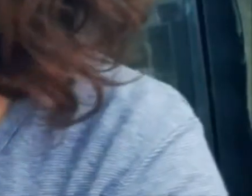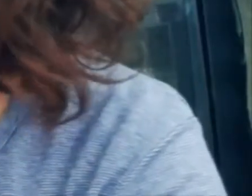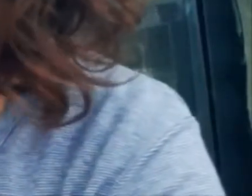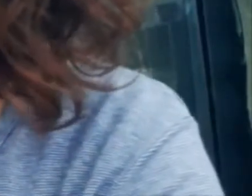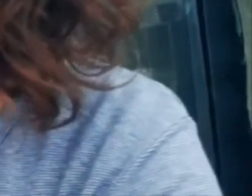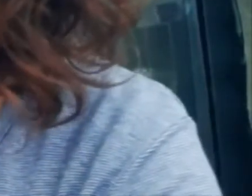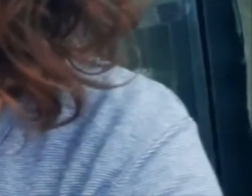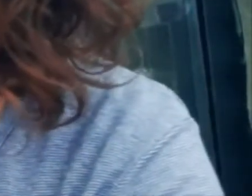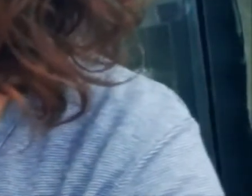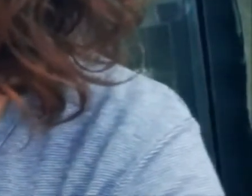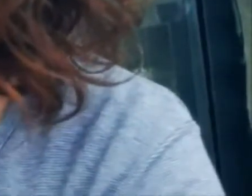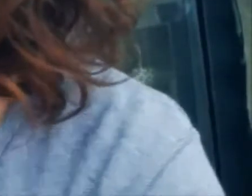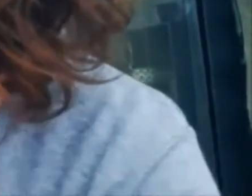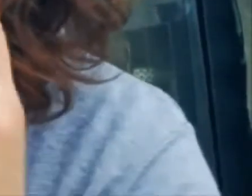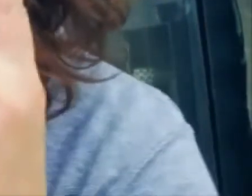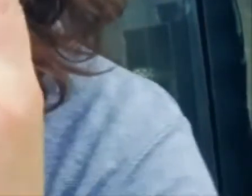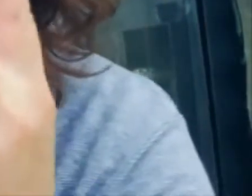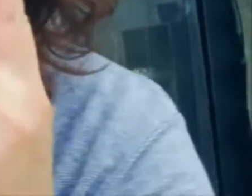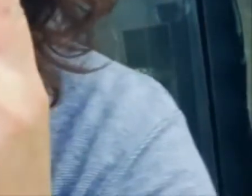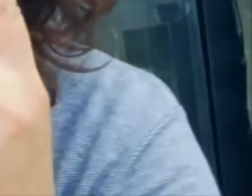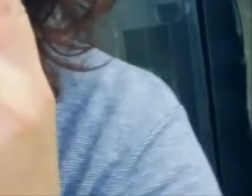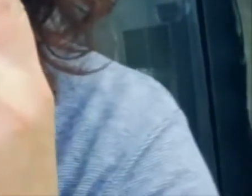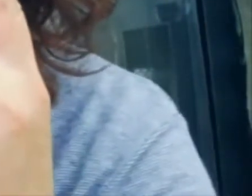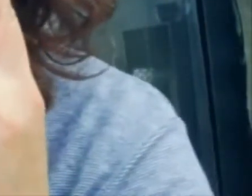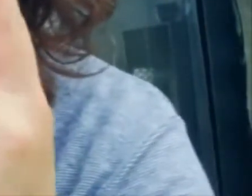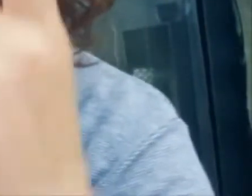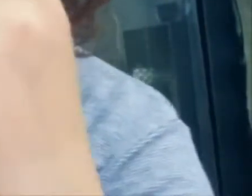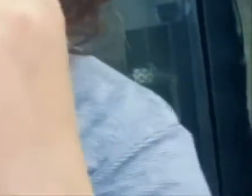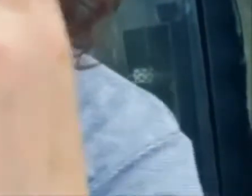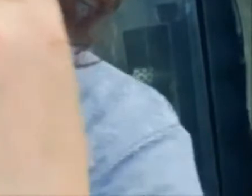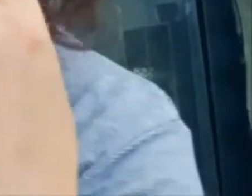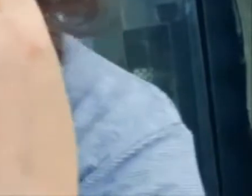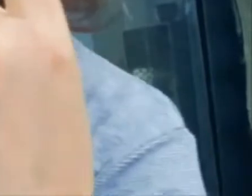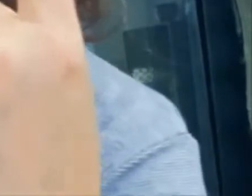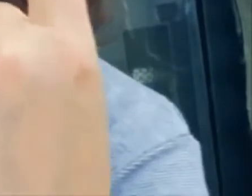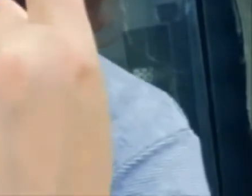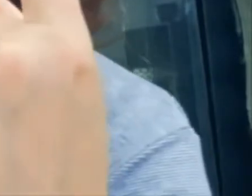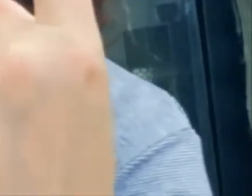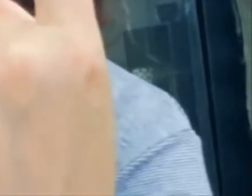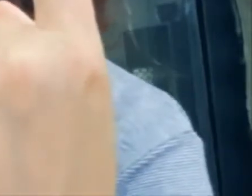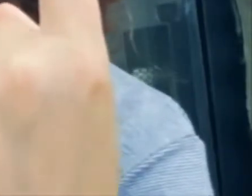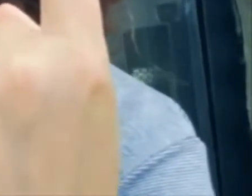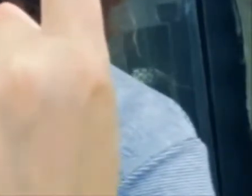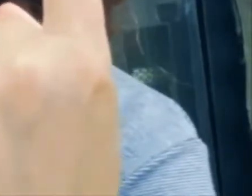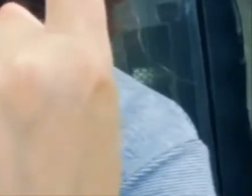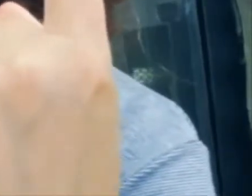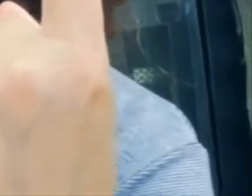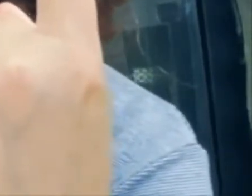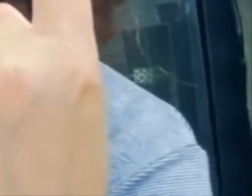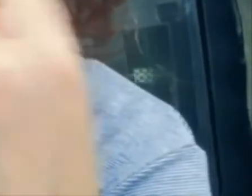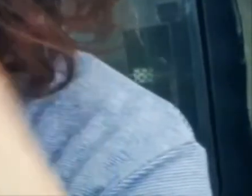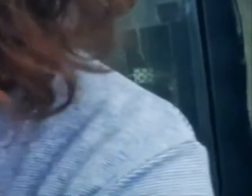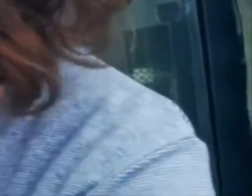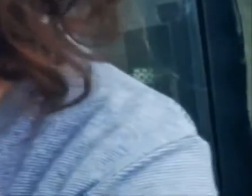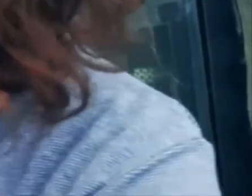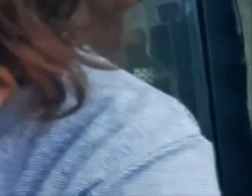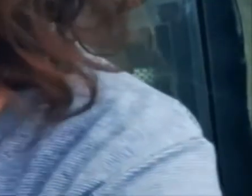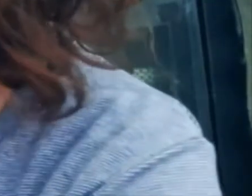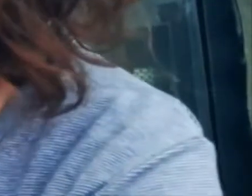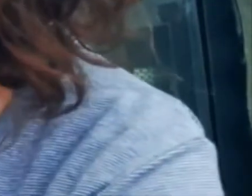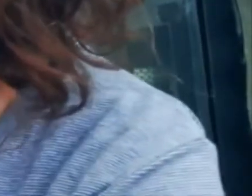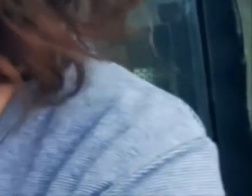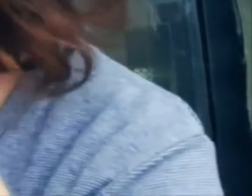you. Carol, it's good to see you. Steph and Baby K.